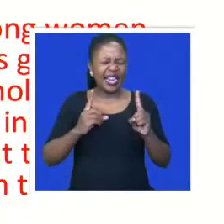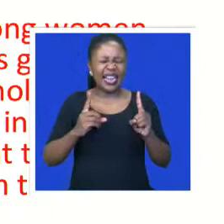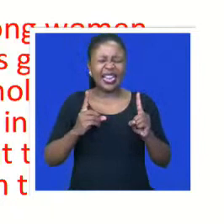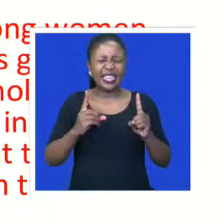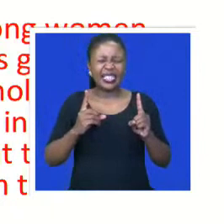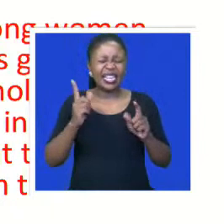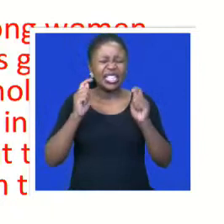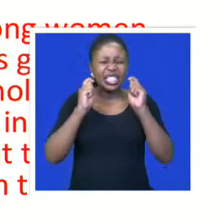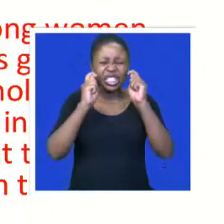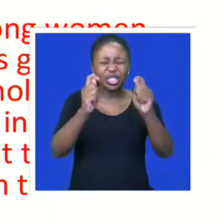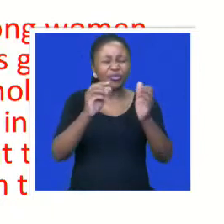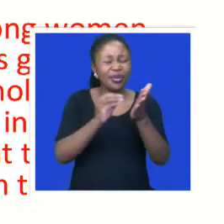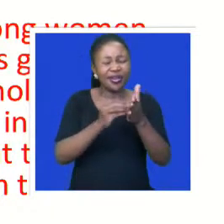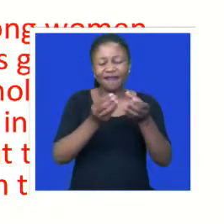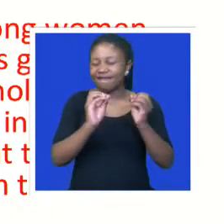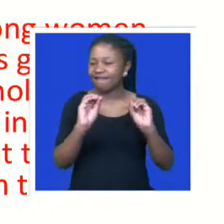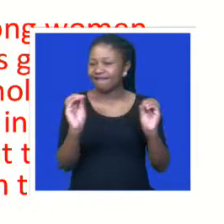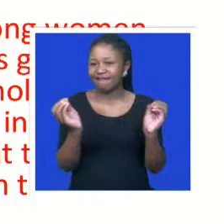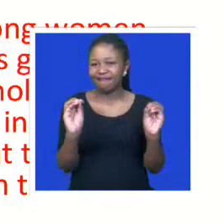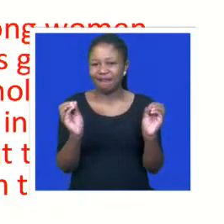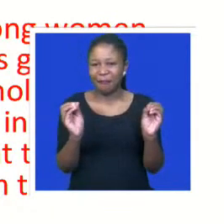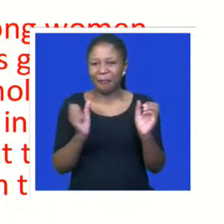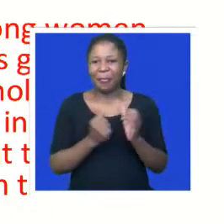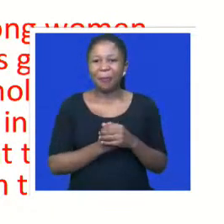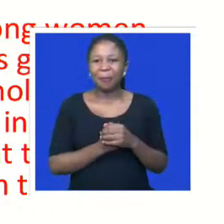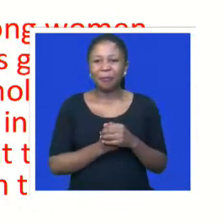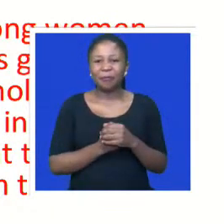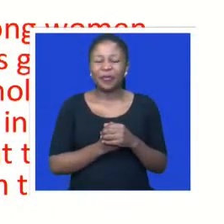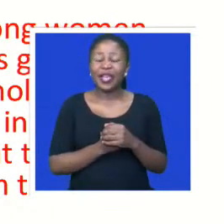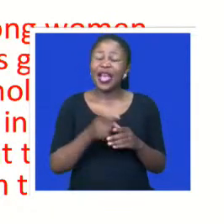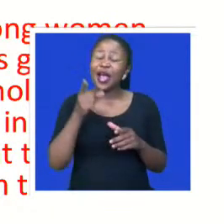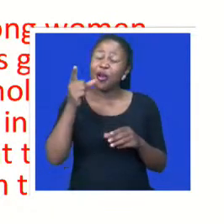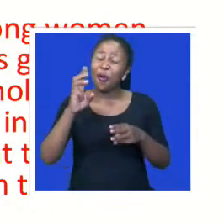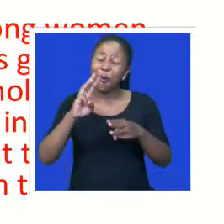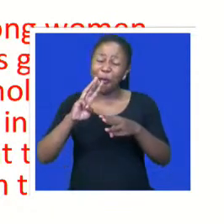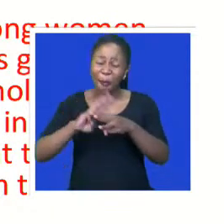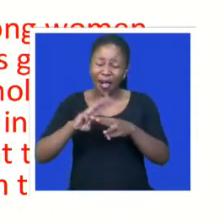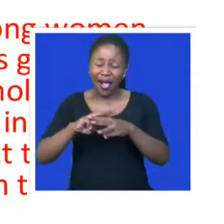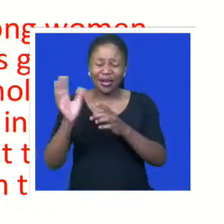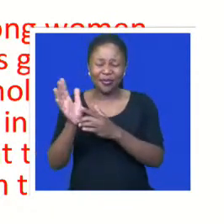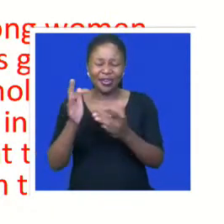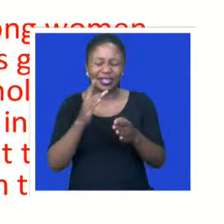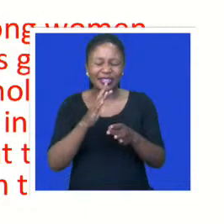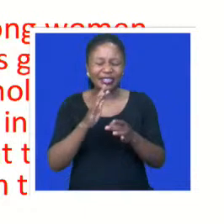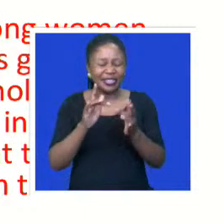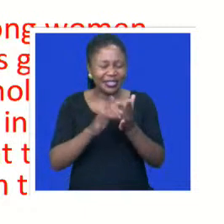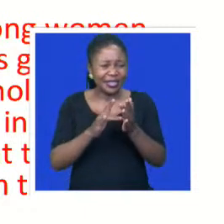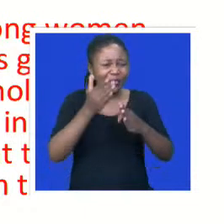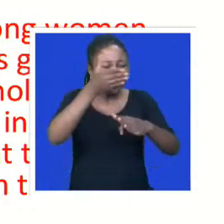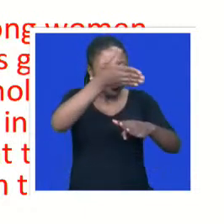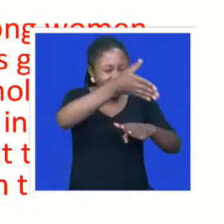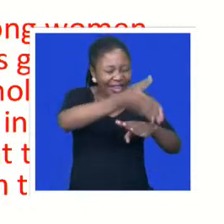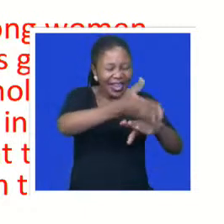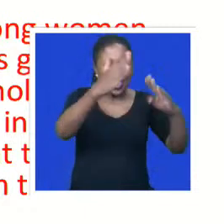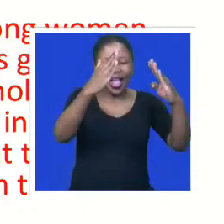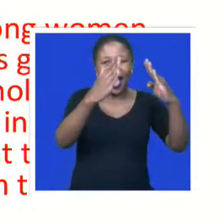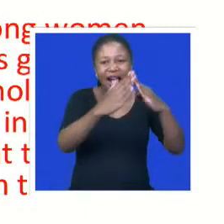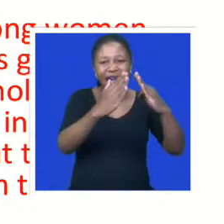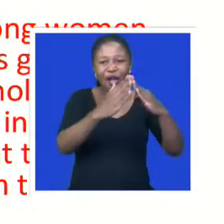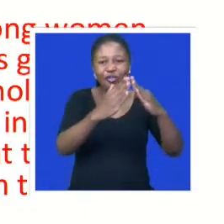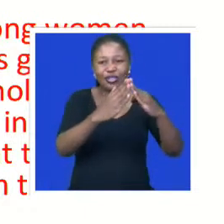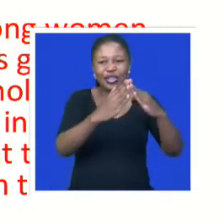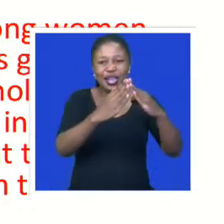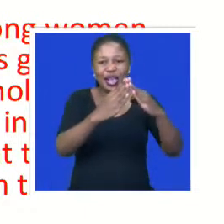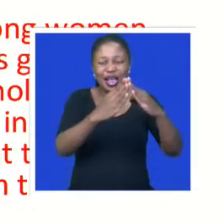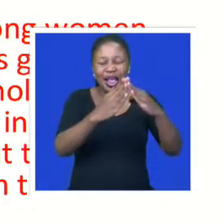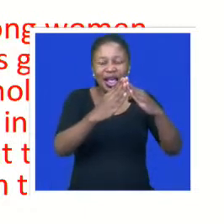of Zachariah and greeted Elizabeth. When Elizabeth heard the greeting of Mary, the